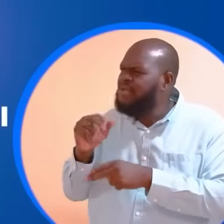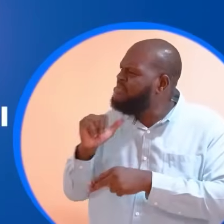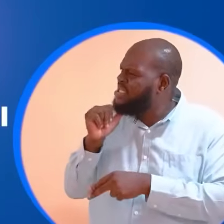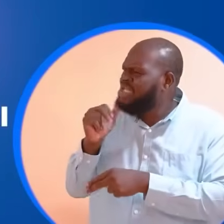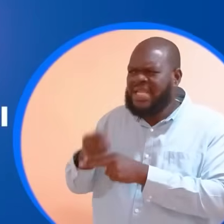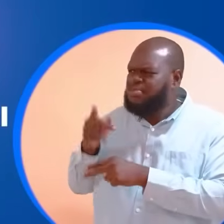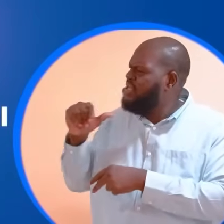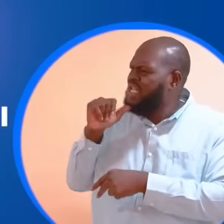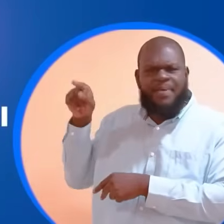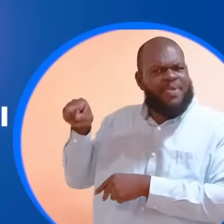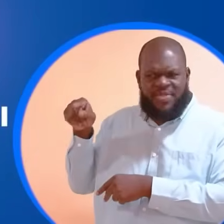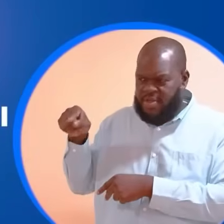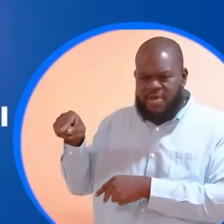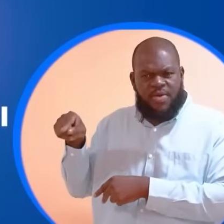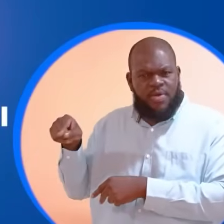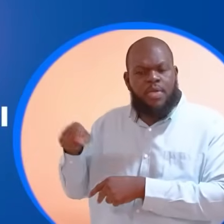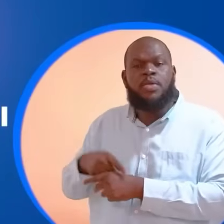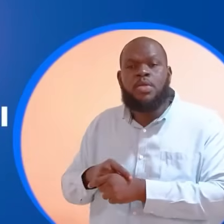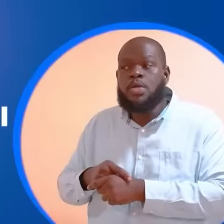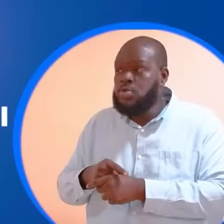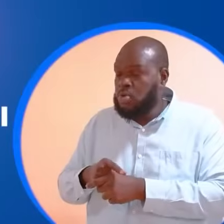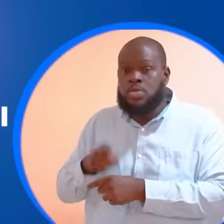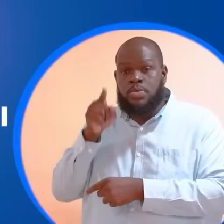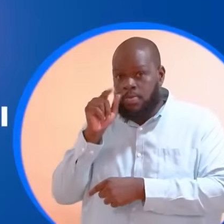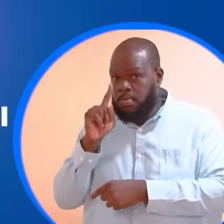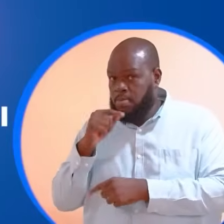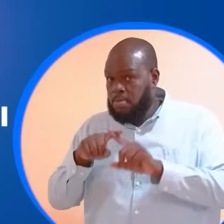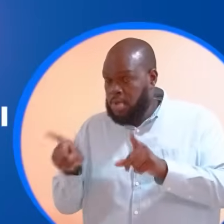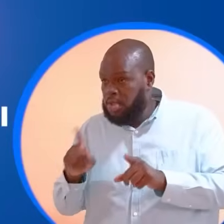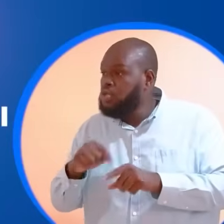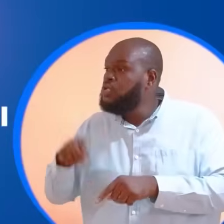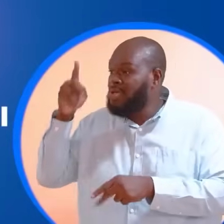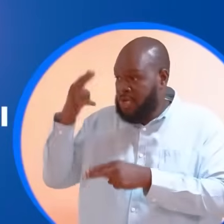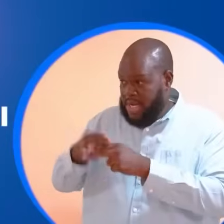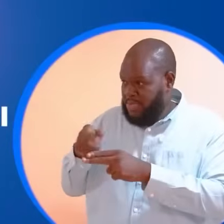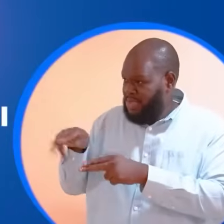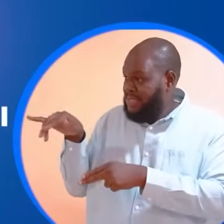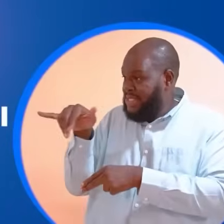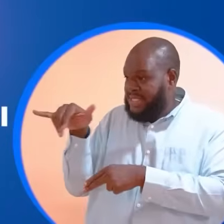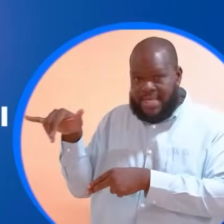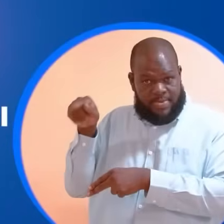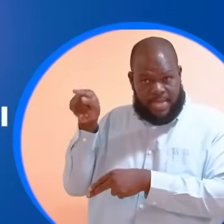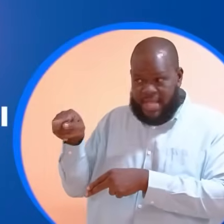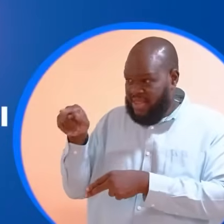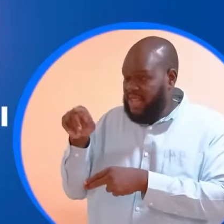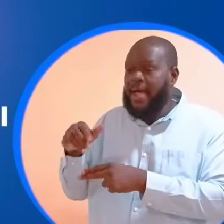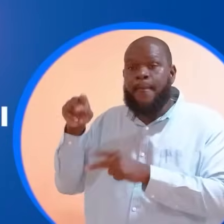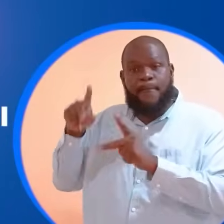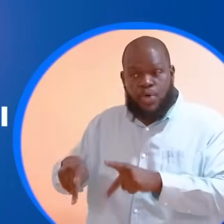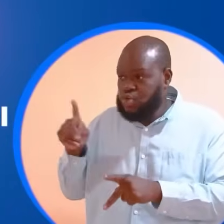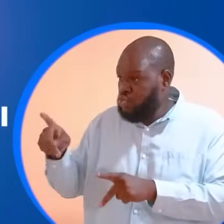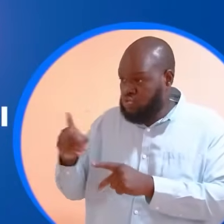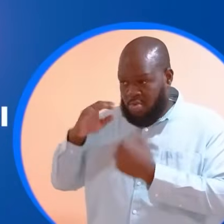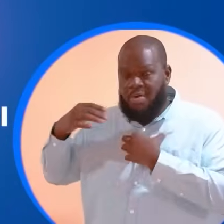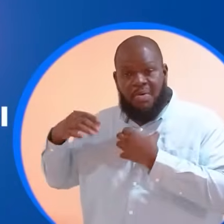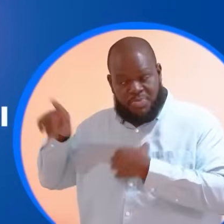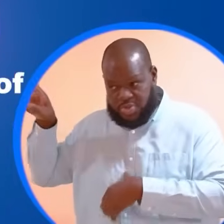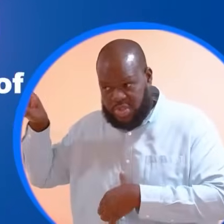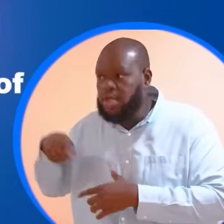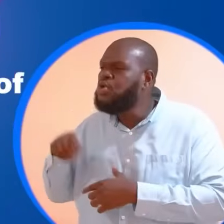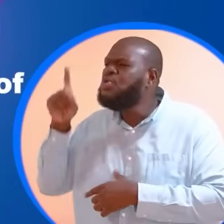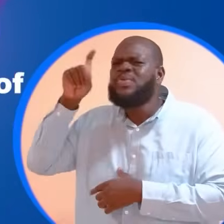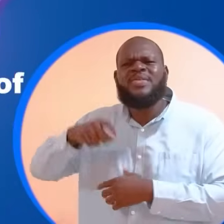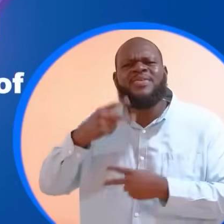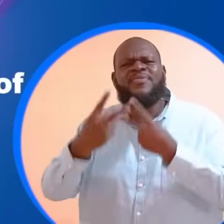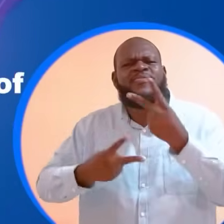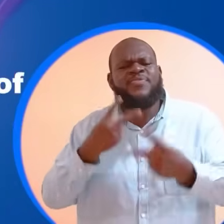believe does not qualify for inclusion in the OLE. To do so, you must be listed on the same divisional list as the person you are objecting to. You